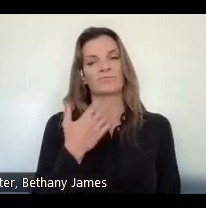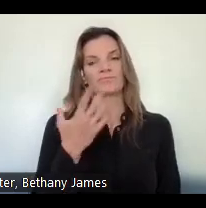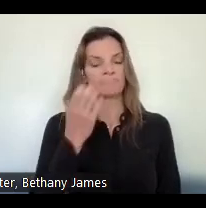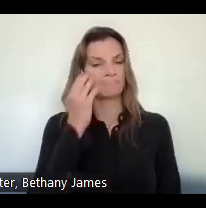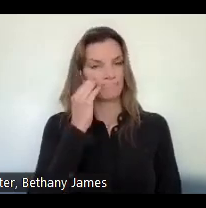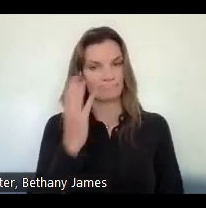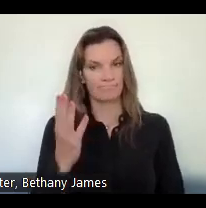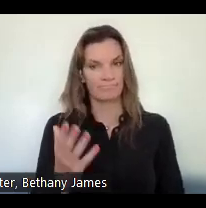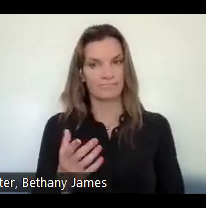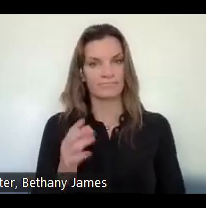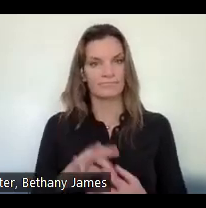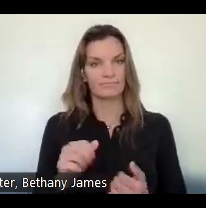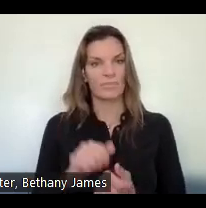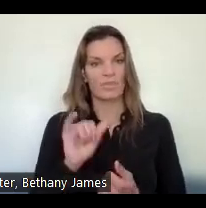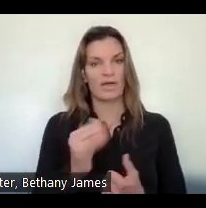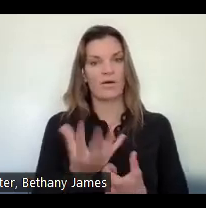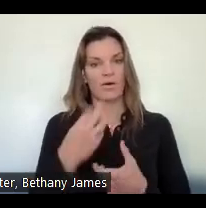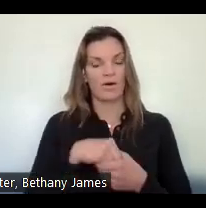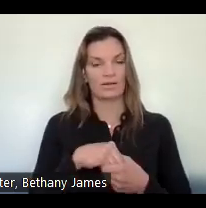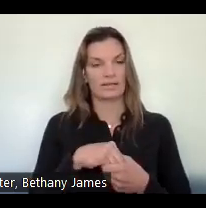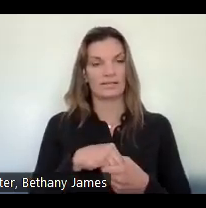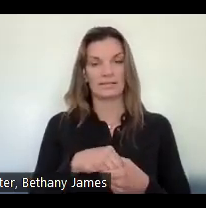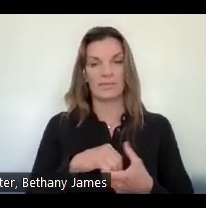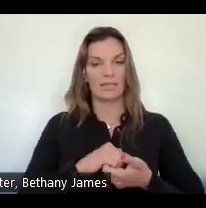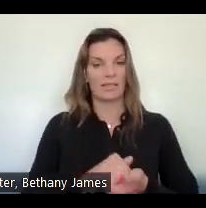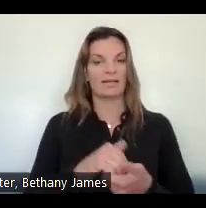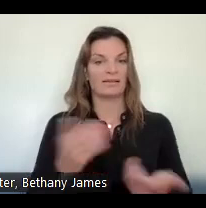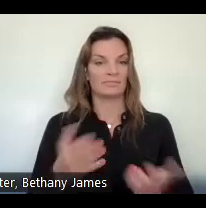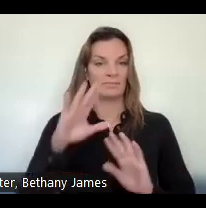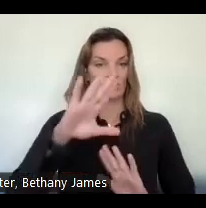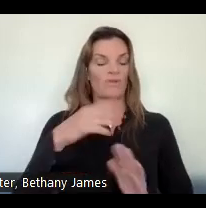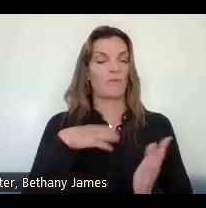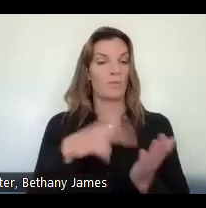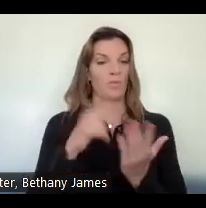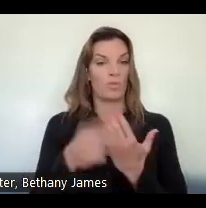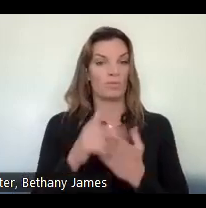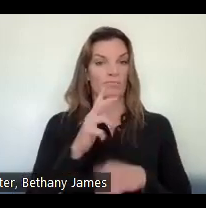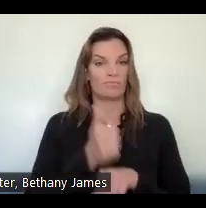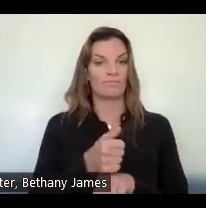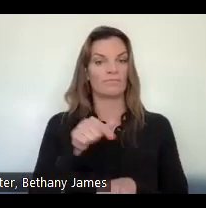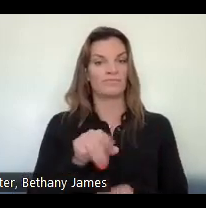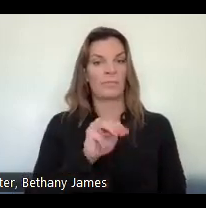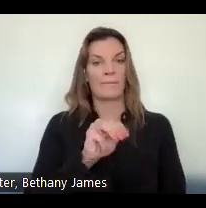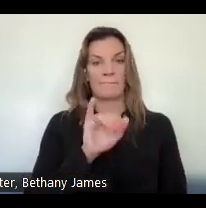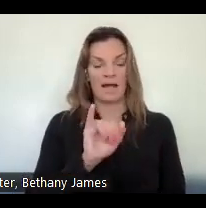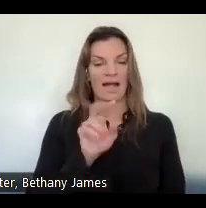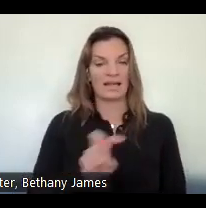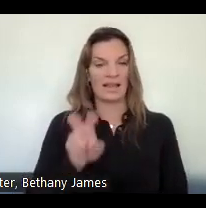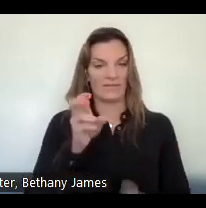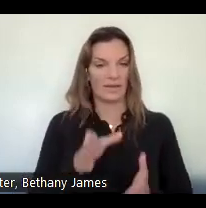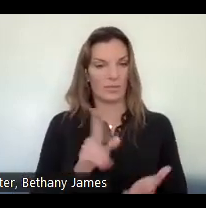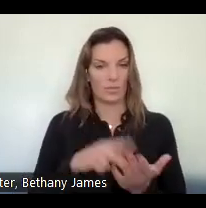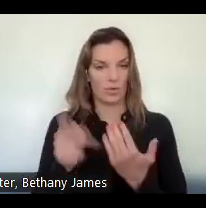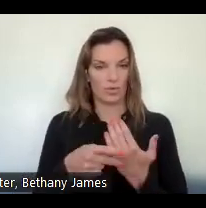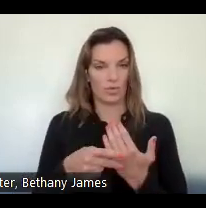more about the Autism Alliance of Michigan. One of our programs is called the My Navigator program. And we definitely want